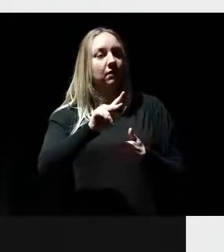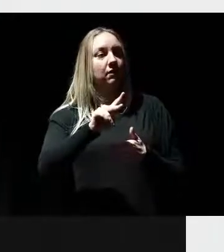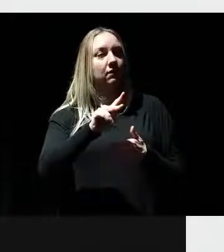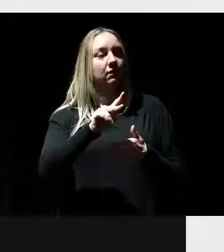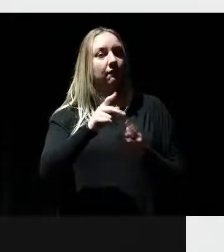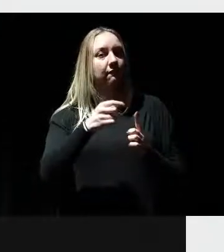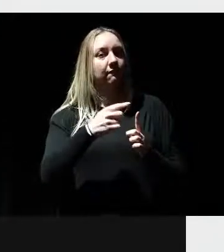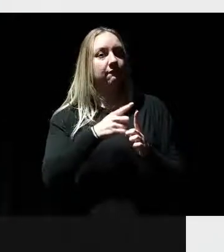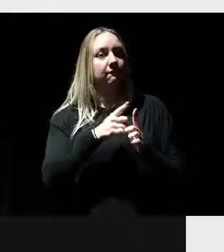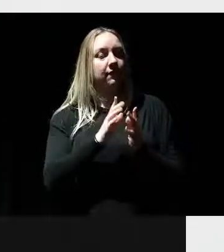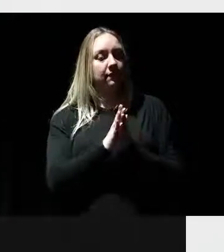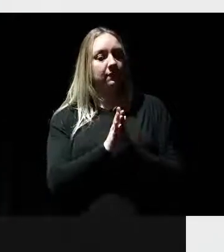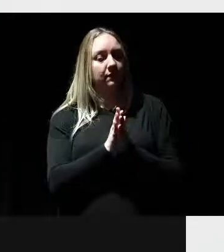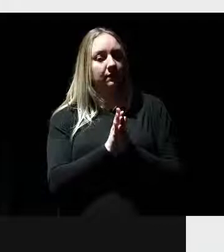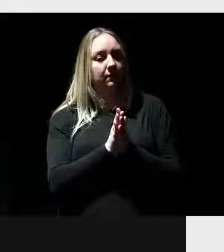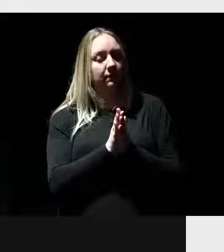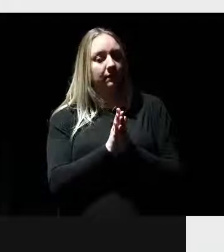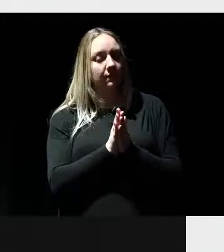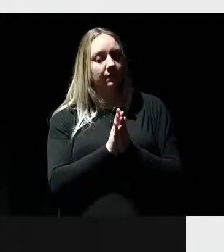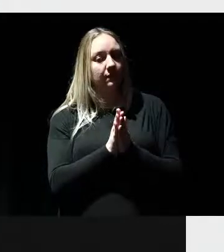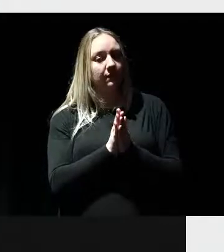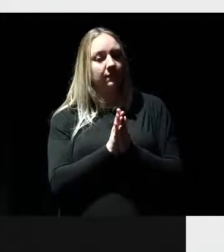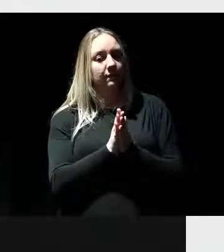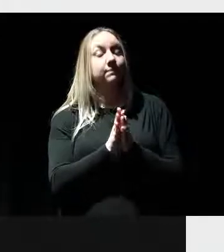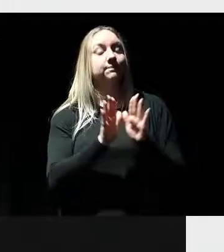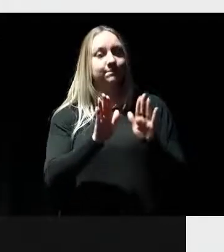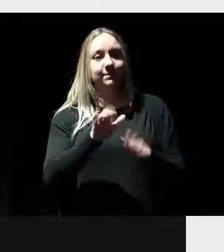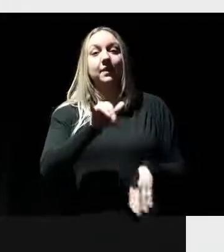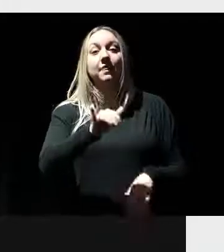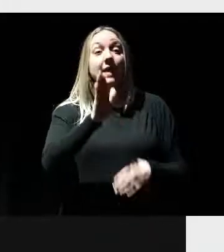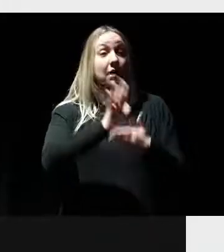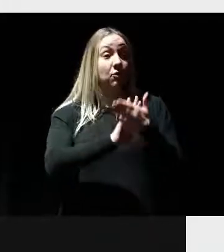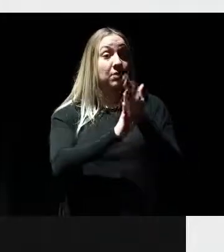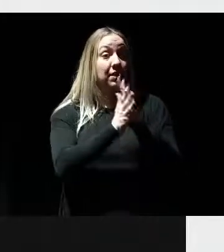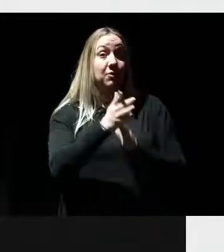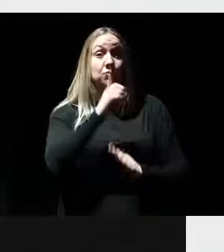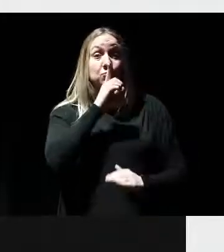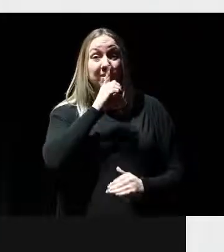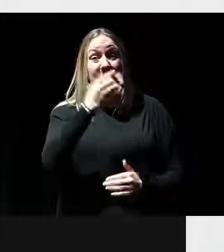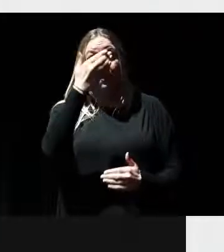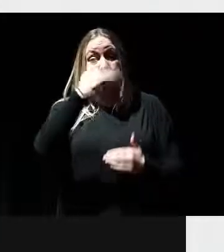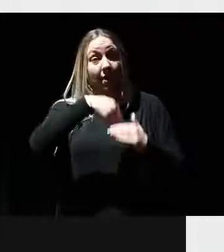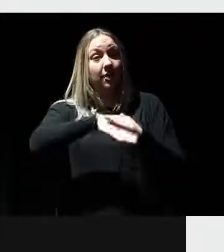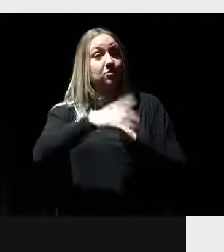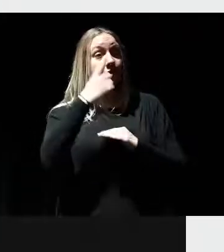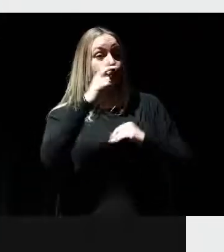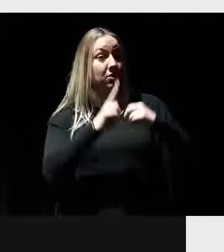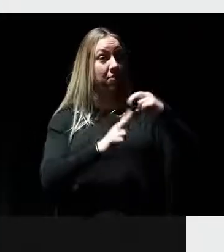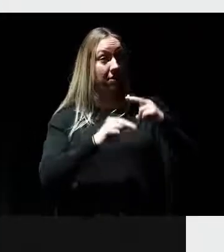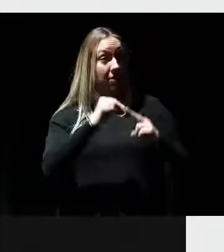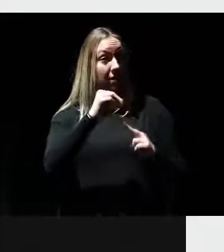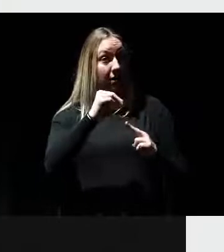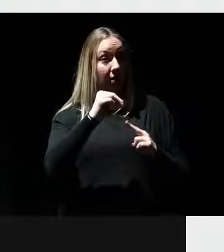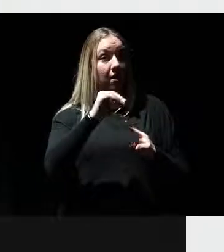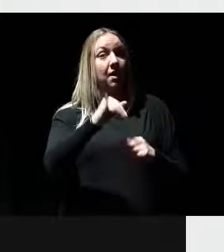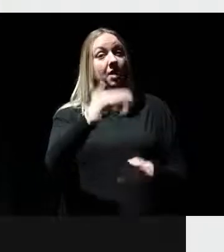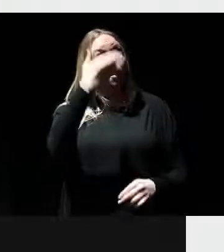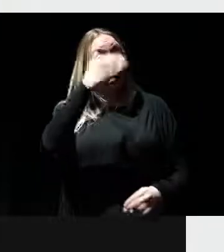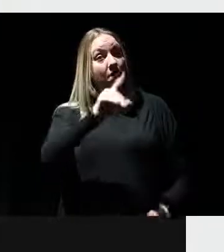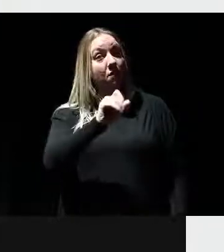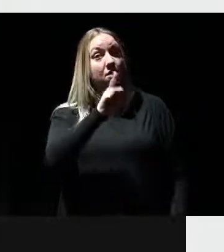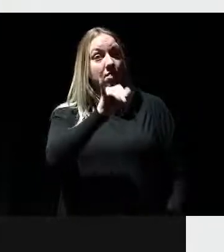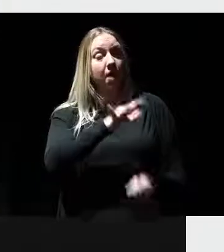be centered around, that becomes your front entry into the building. The lobby of the building